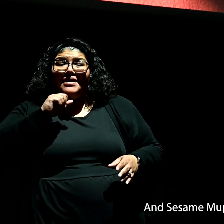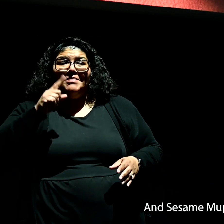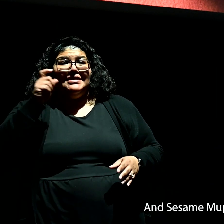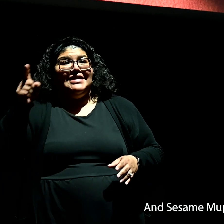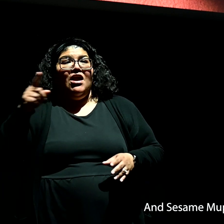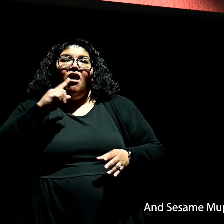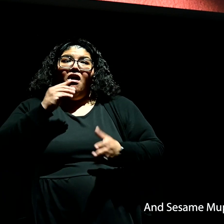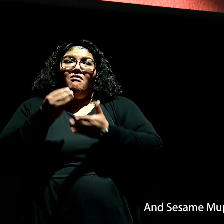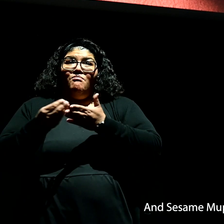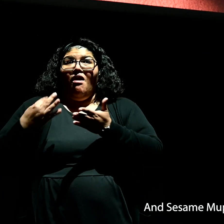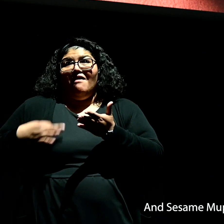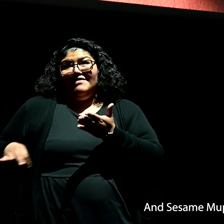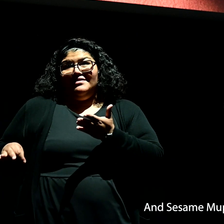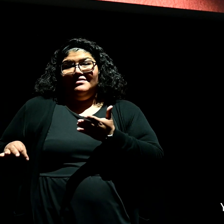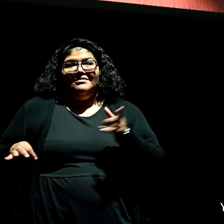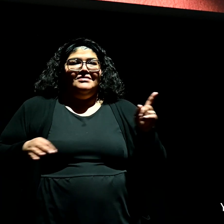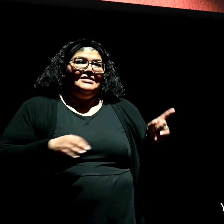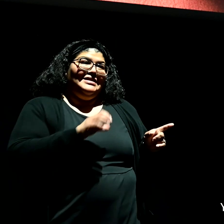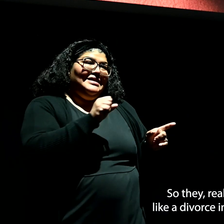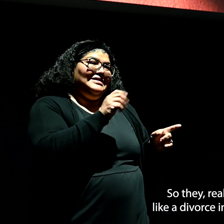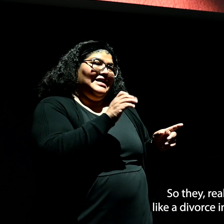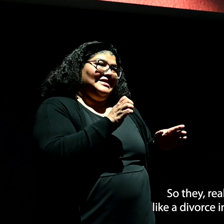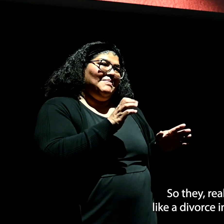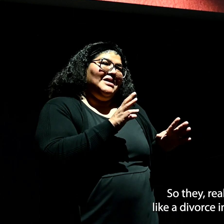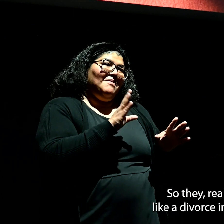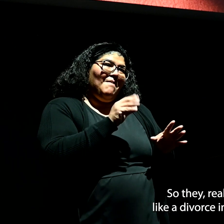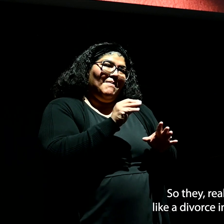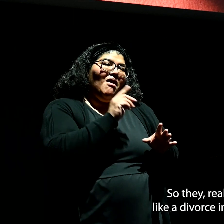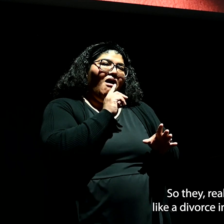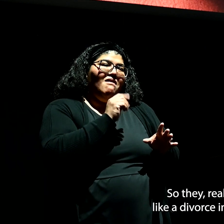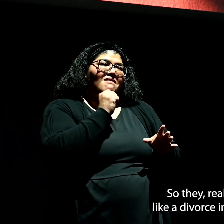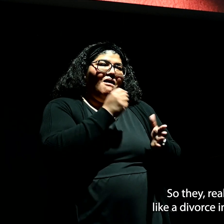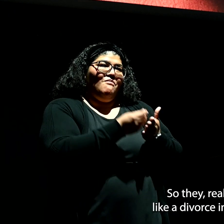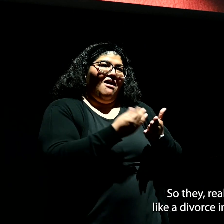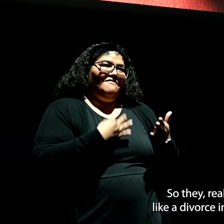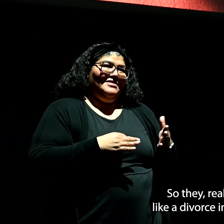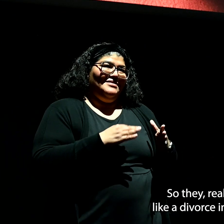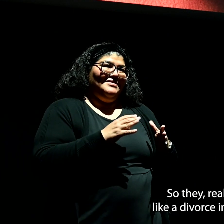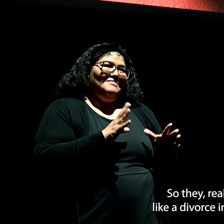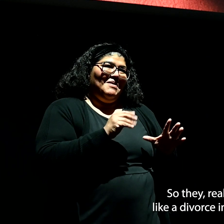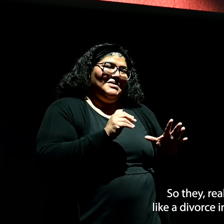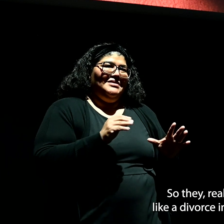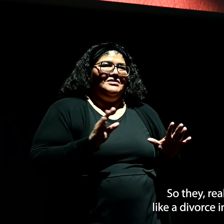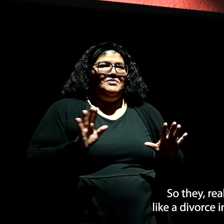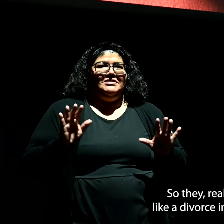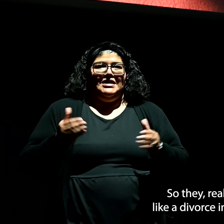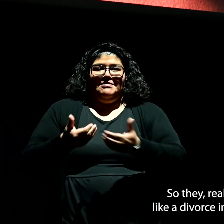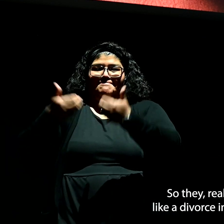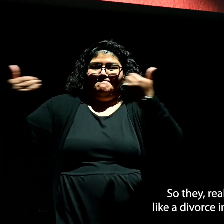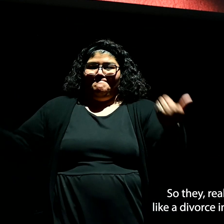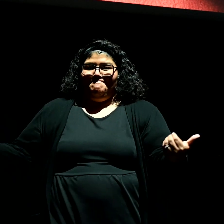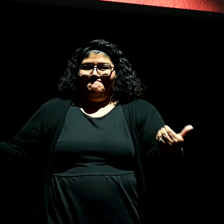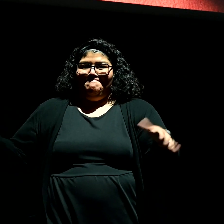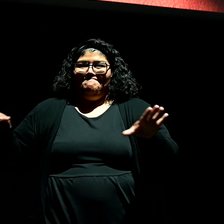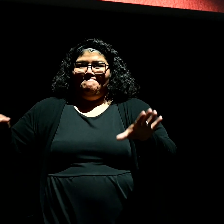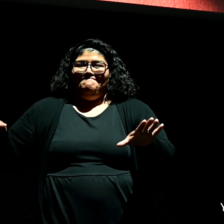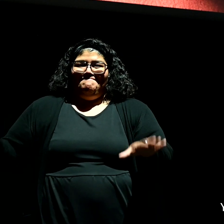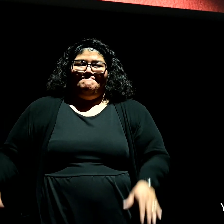And Sesame Muppets are nonprofits. Yeah. So they really, it was almost like a divorce in a